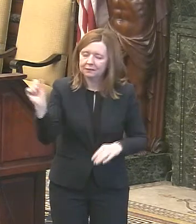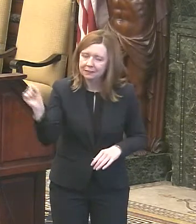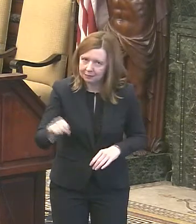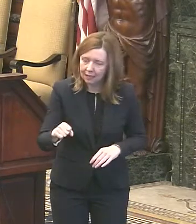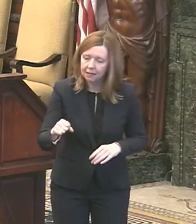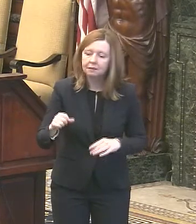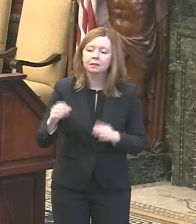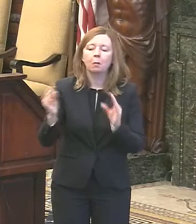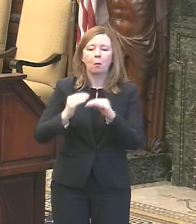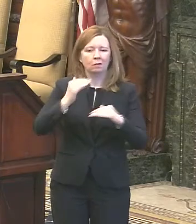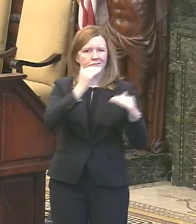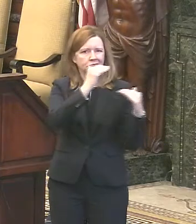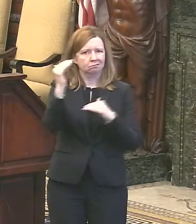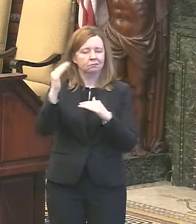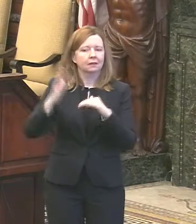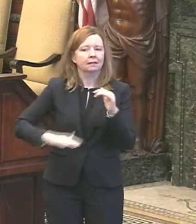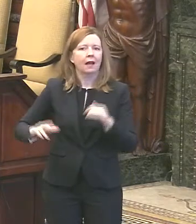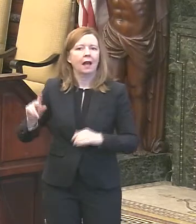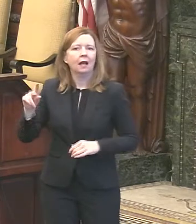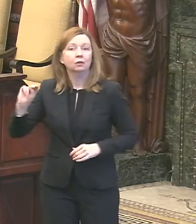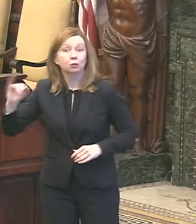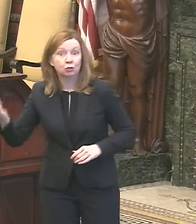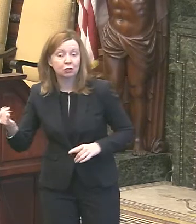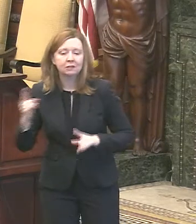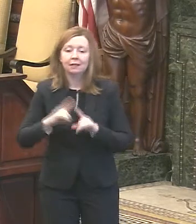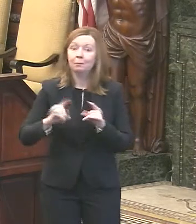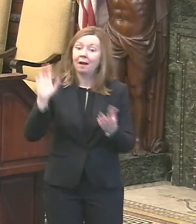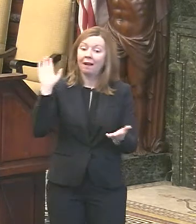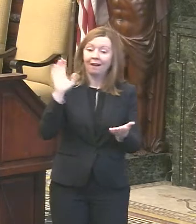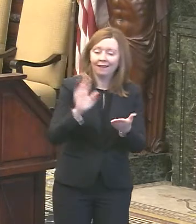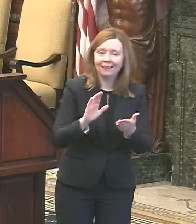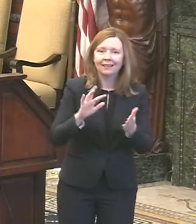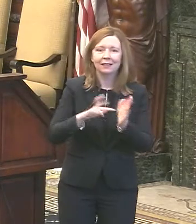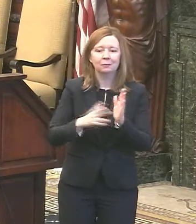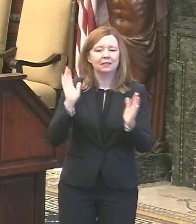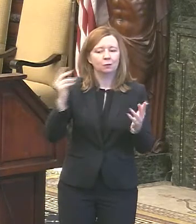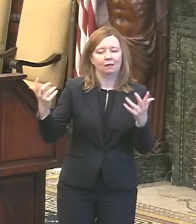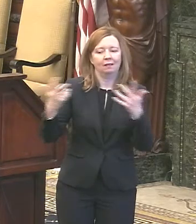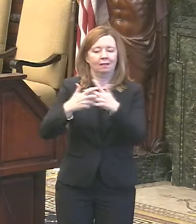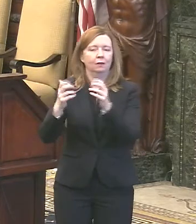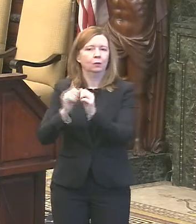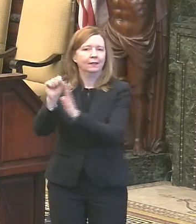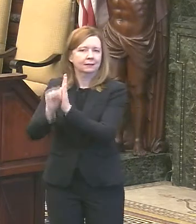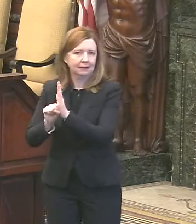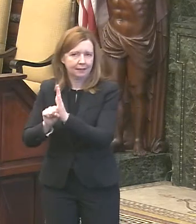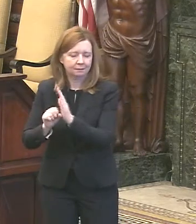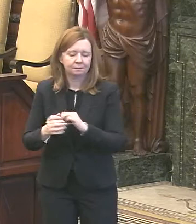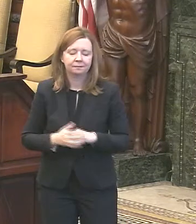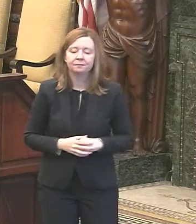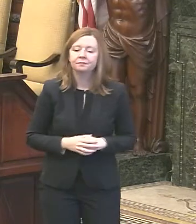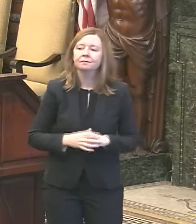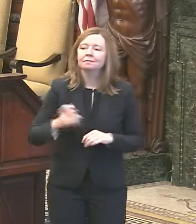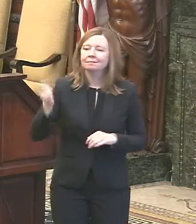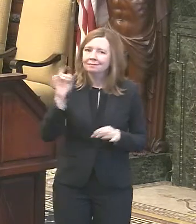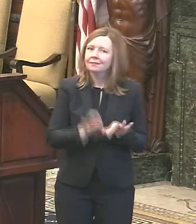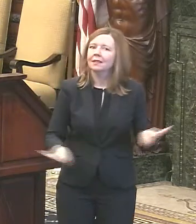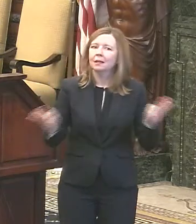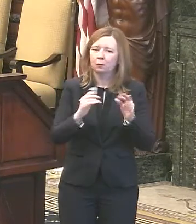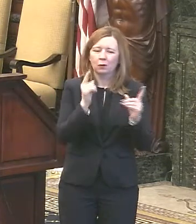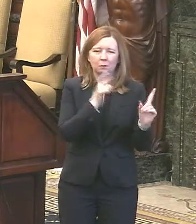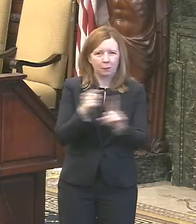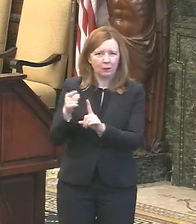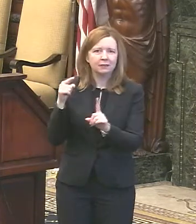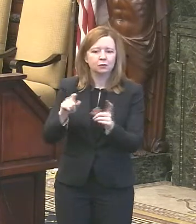or New Jersey. And our changes will get us closer to alignment with the Commonwealth as a whole. Here are the key points of the changes in our